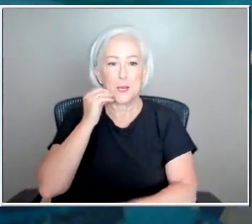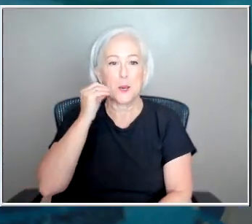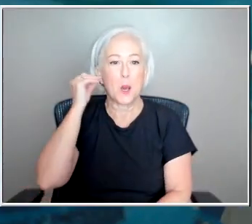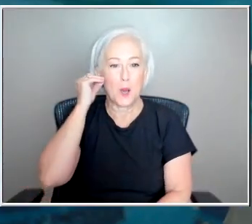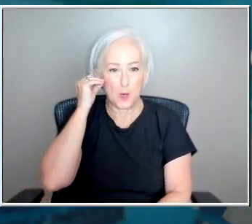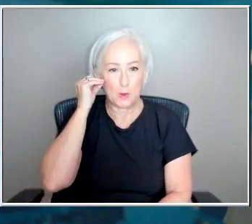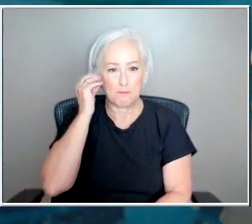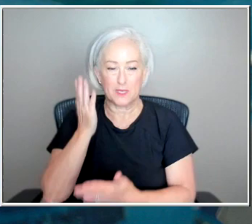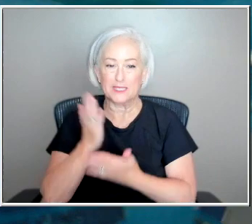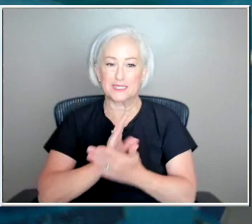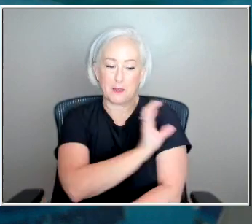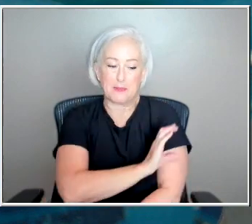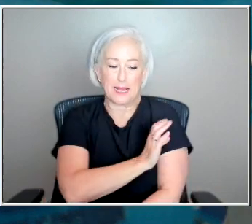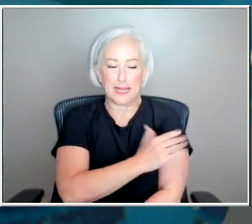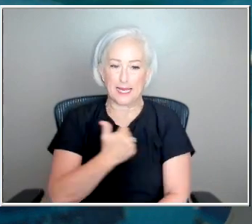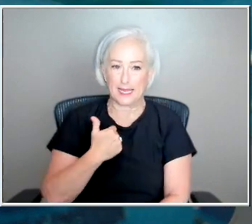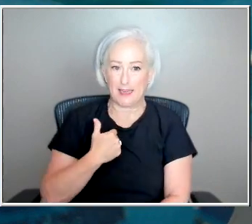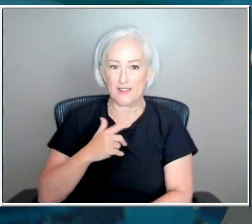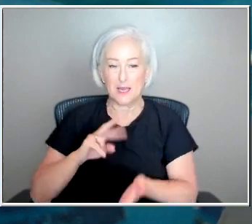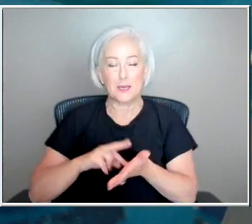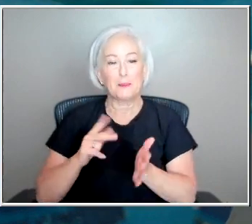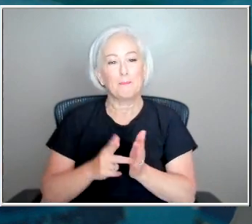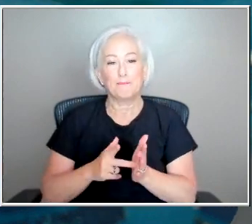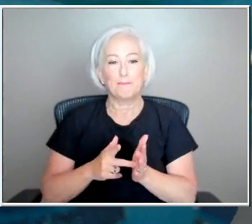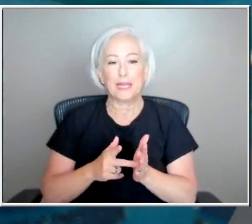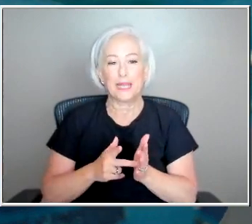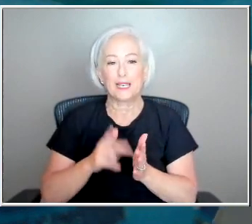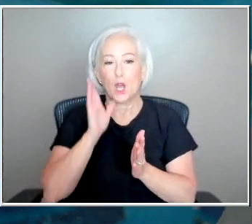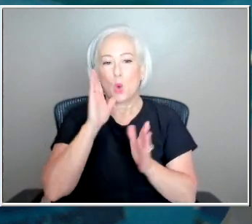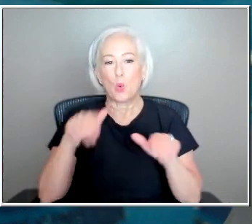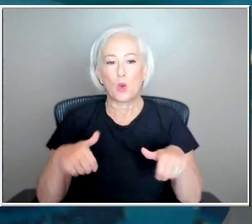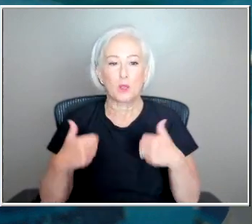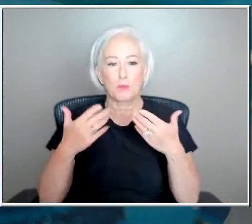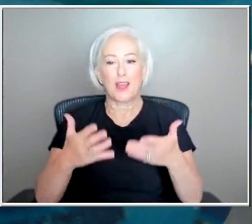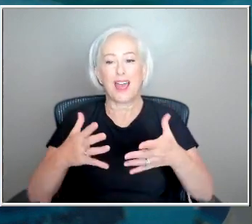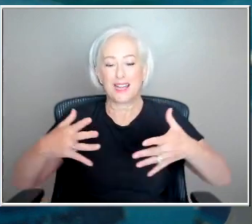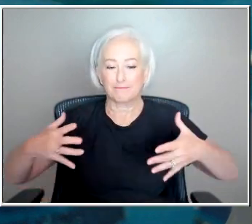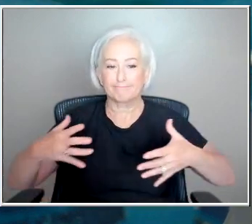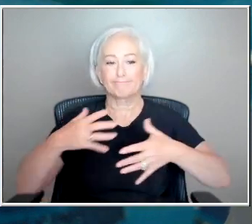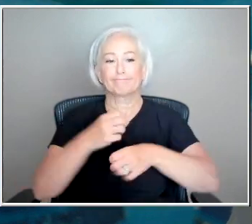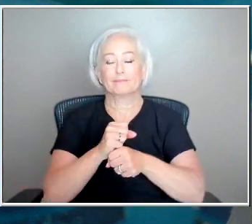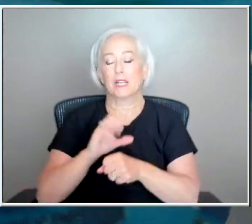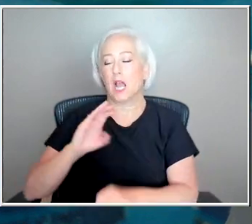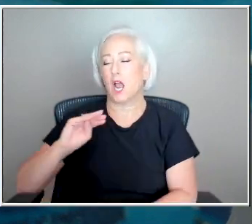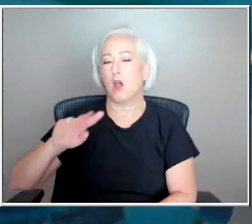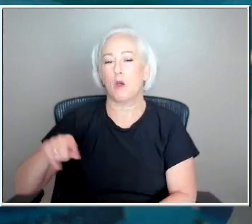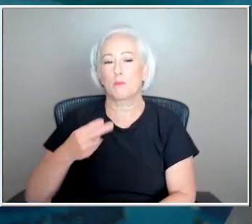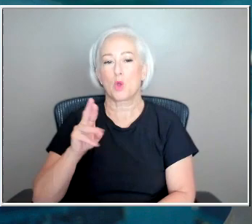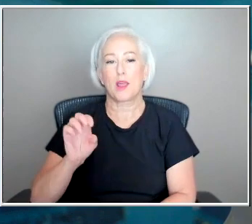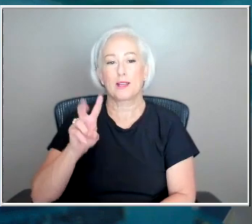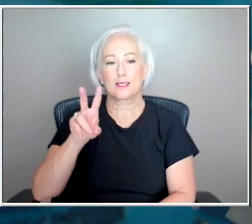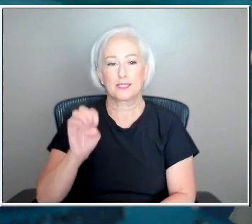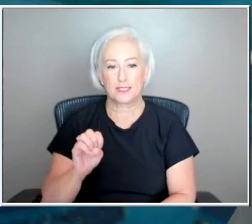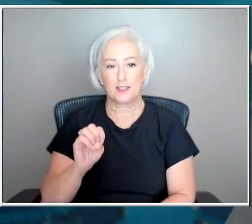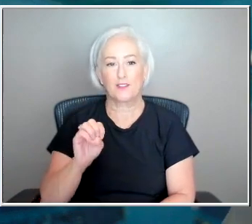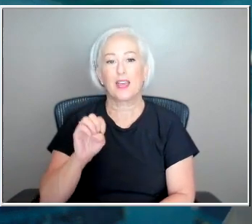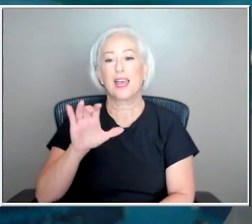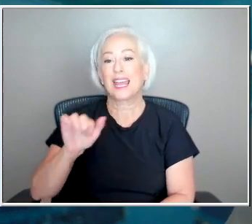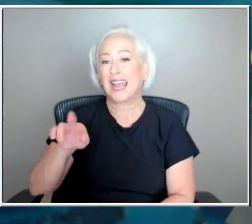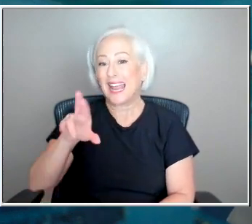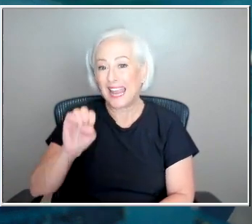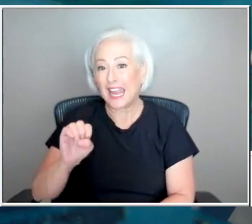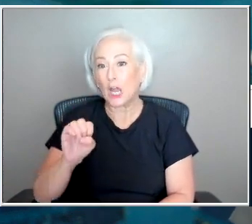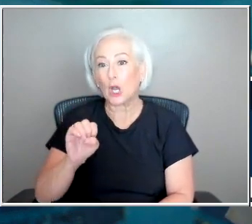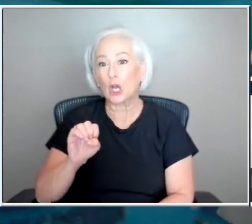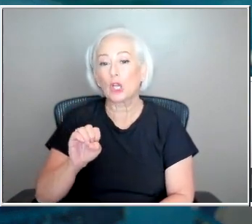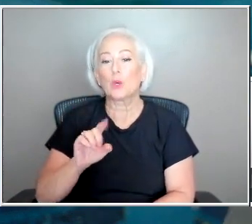It's basically a fancy term for saying we're going to provide comprehensive care throughout multiple disciplines. So you're not just going to a